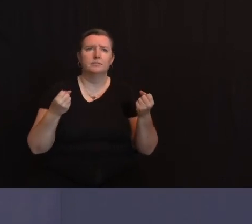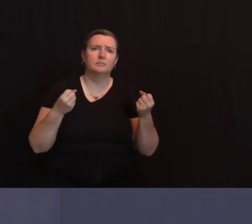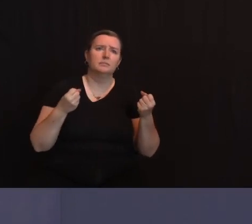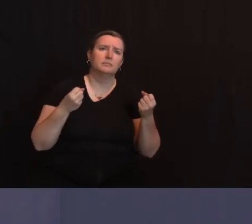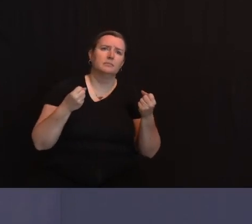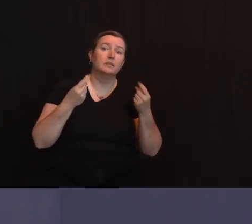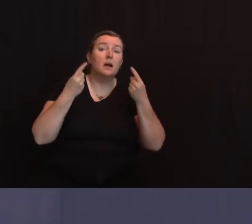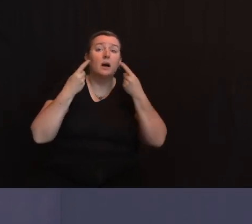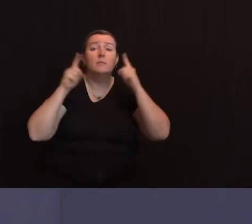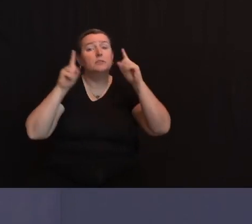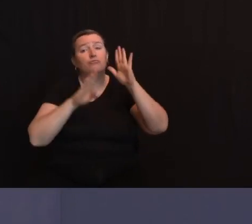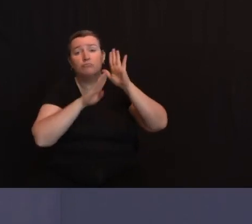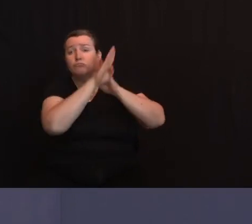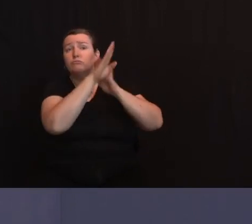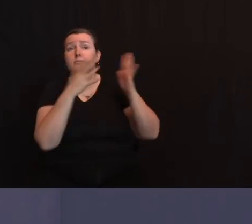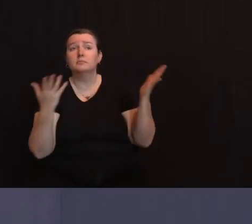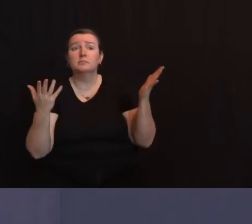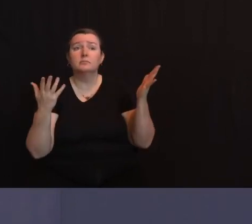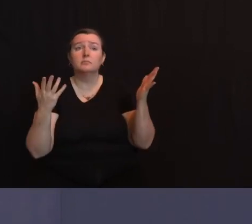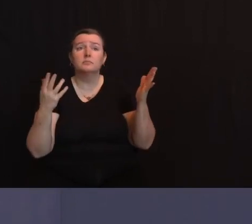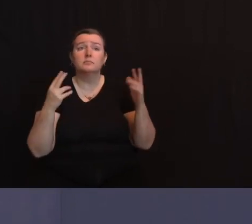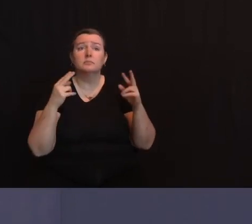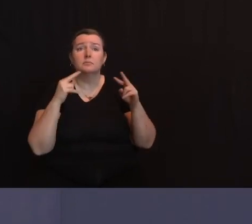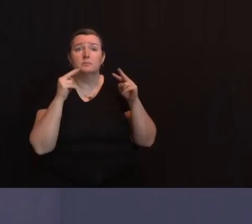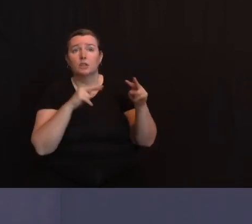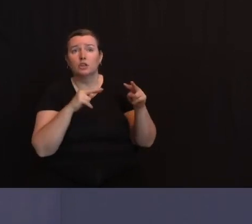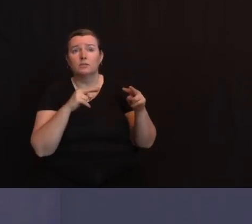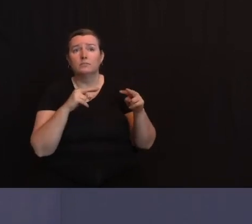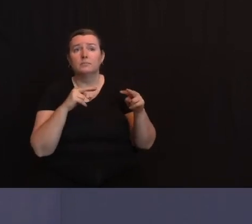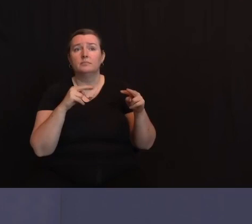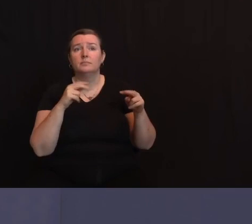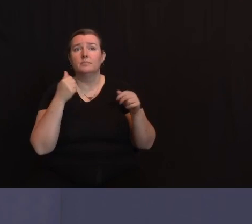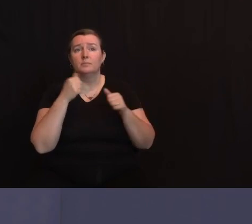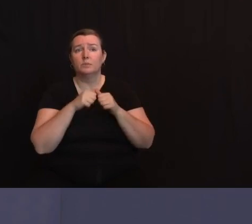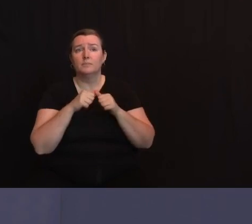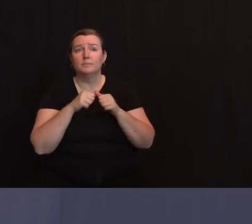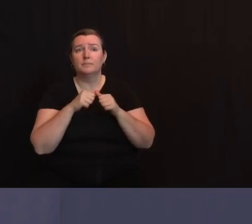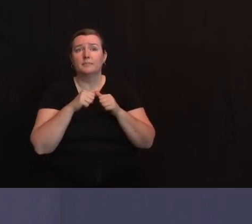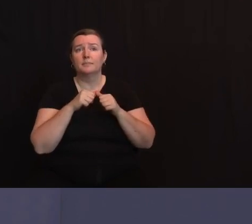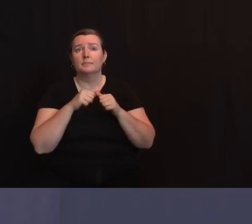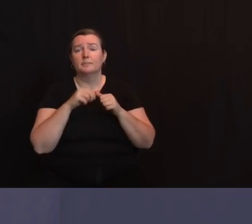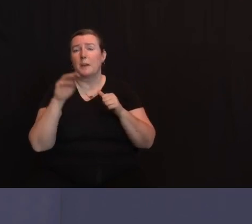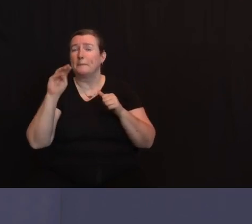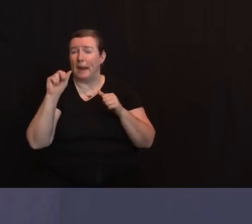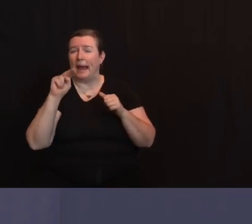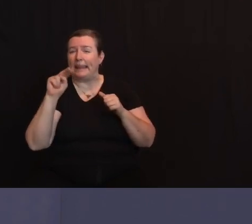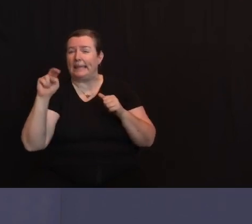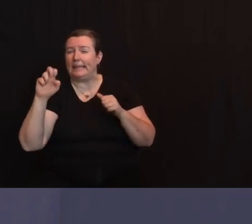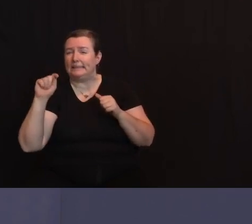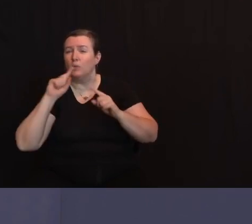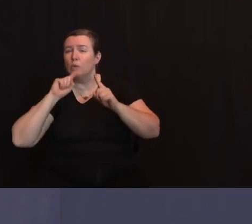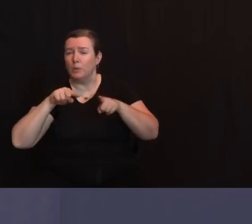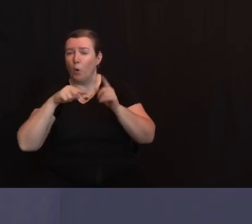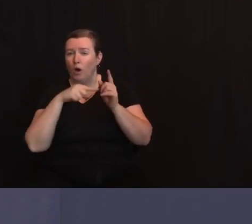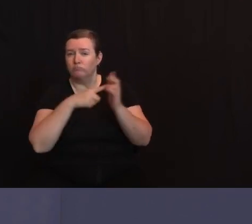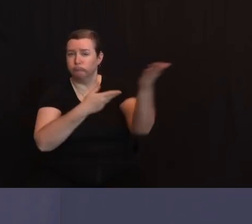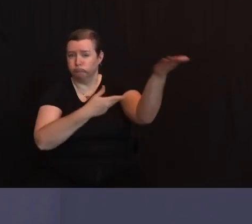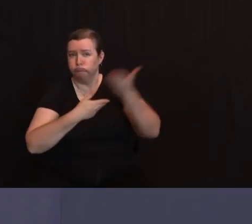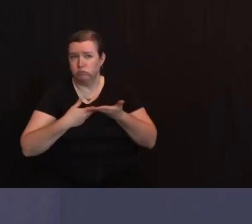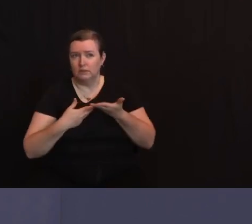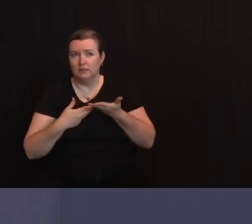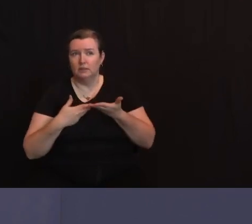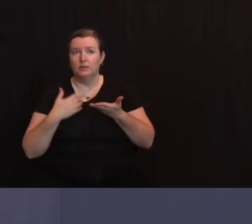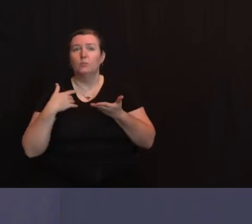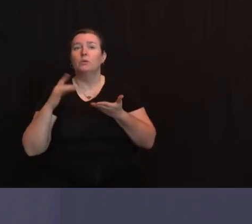in the Manat report released on June 3rd. The report provides 35 near-term